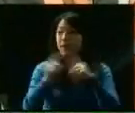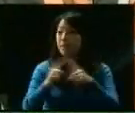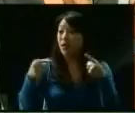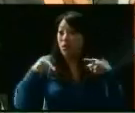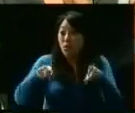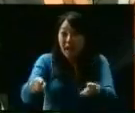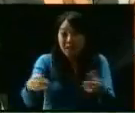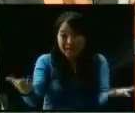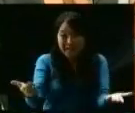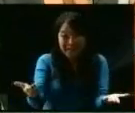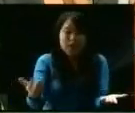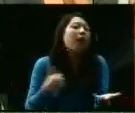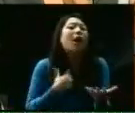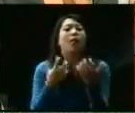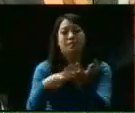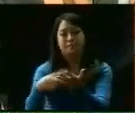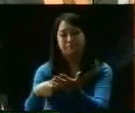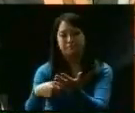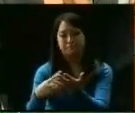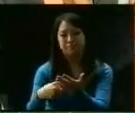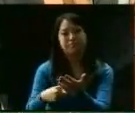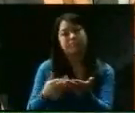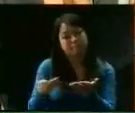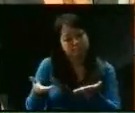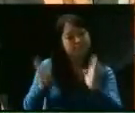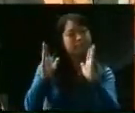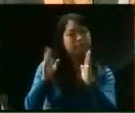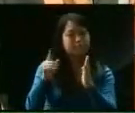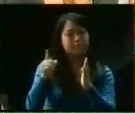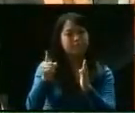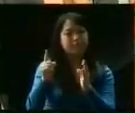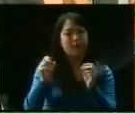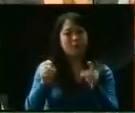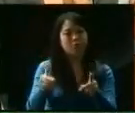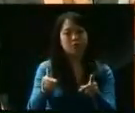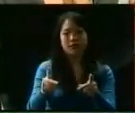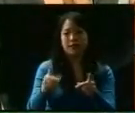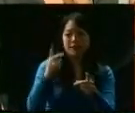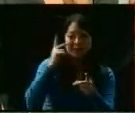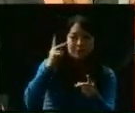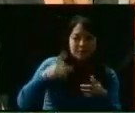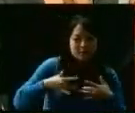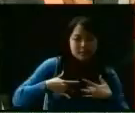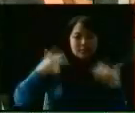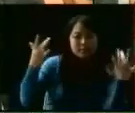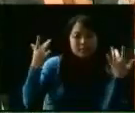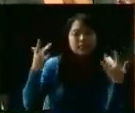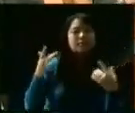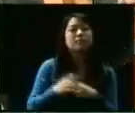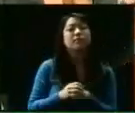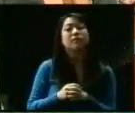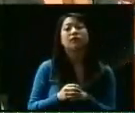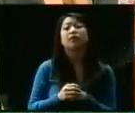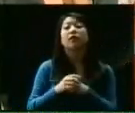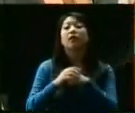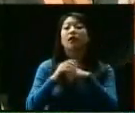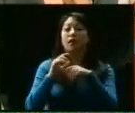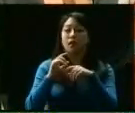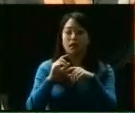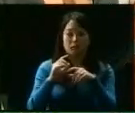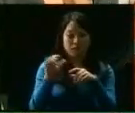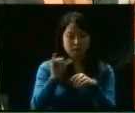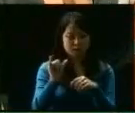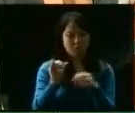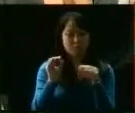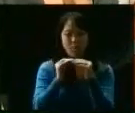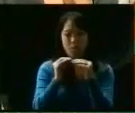while he was in attendance to give him an opportunity to see what's going on. And also, and it was more than just this